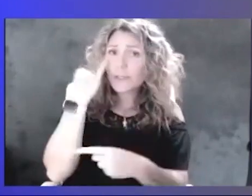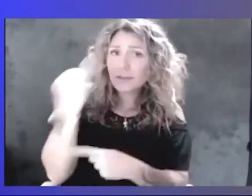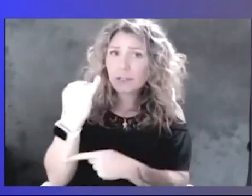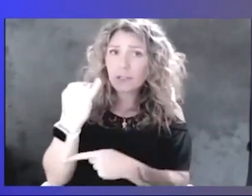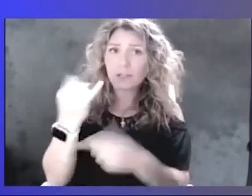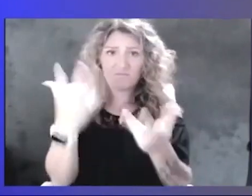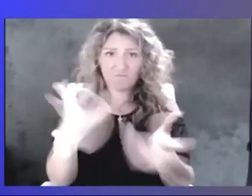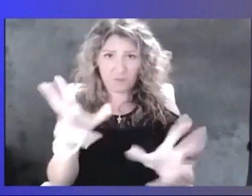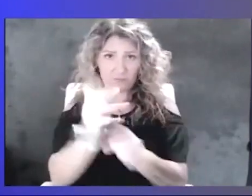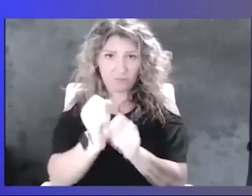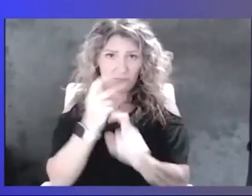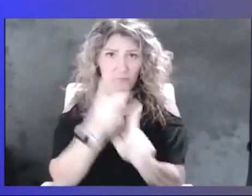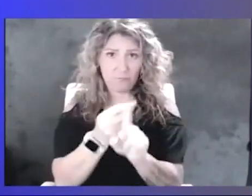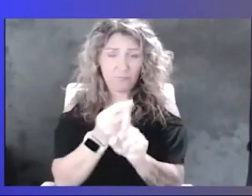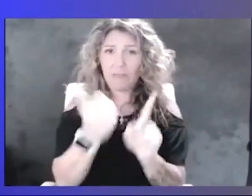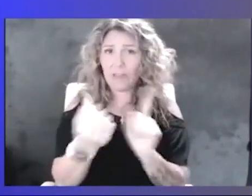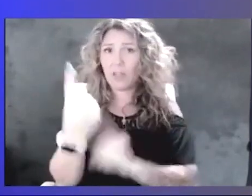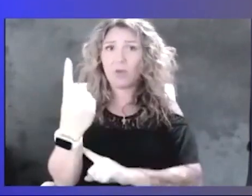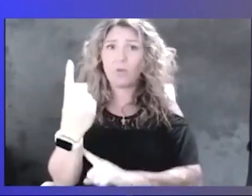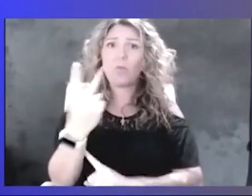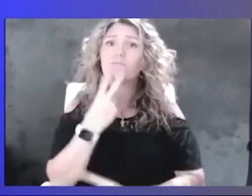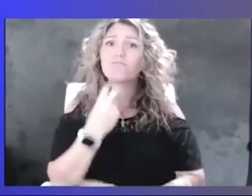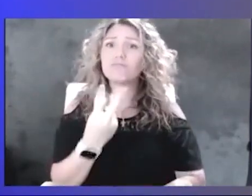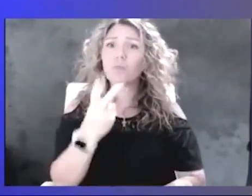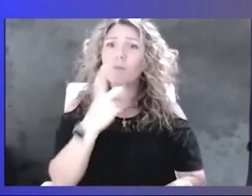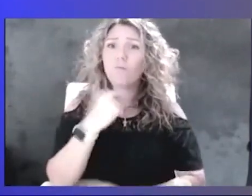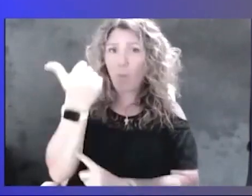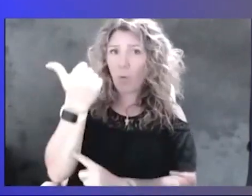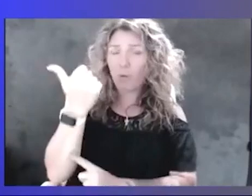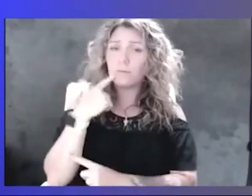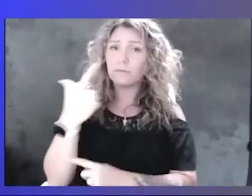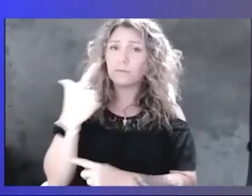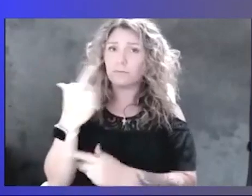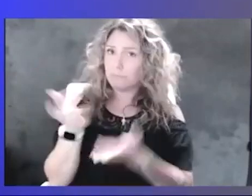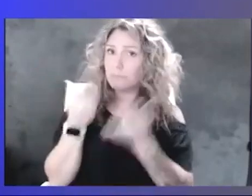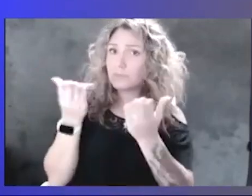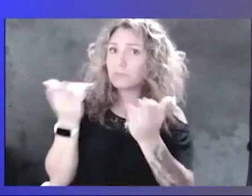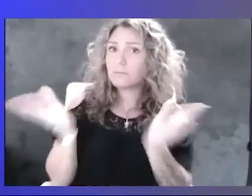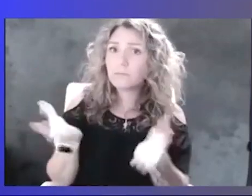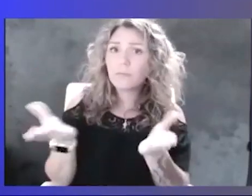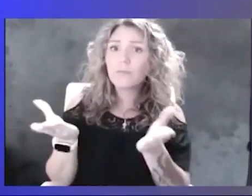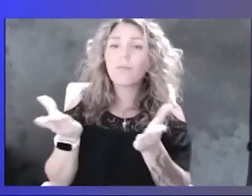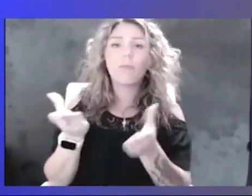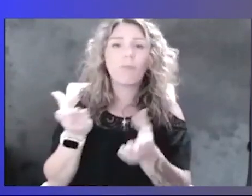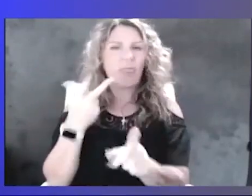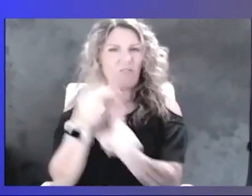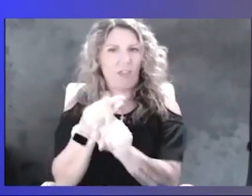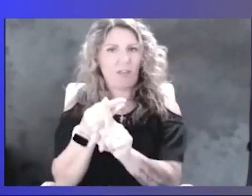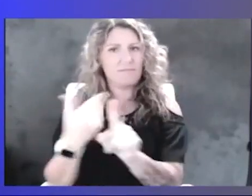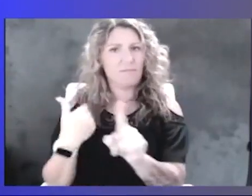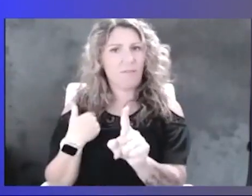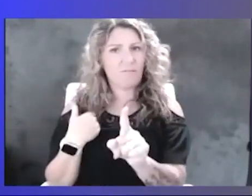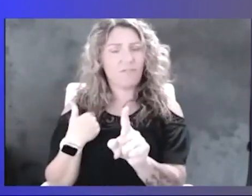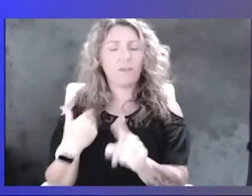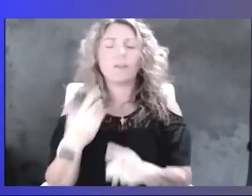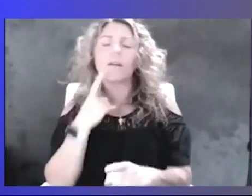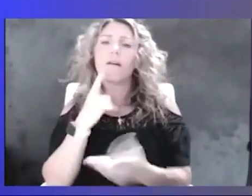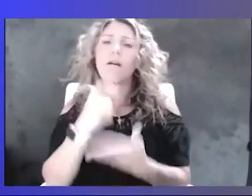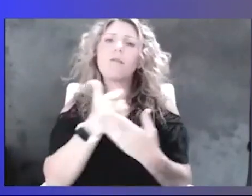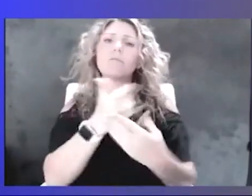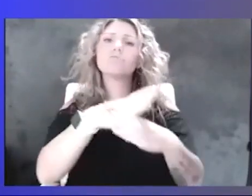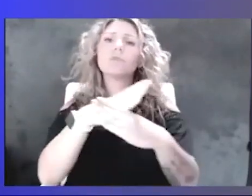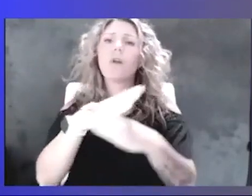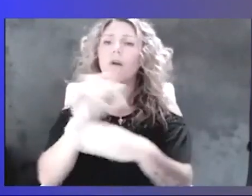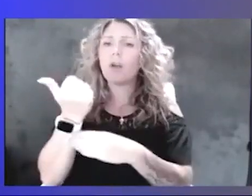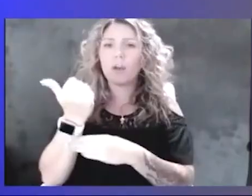anyone older than 12 at this point, the strong recommendation is that they get the vaccine, and that helps protect other kids and adults and really everyone